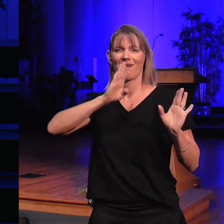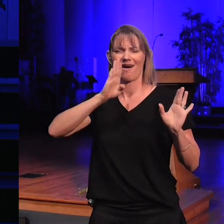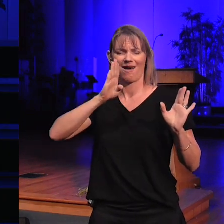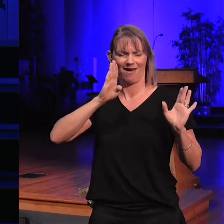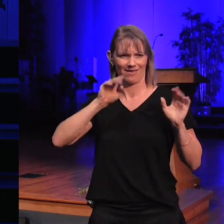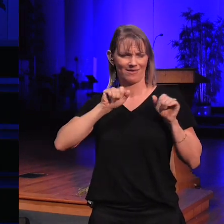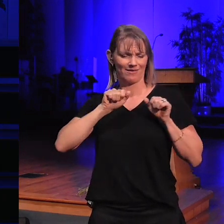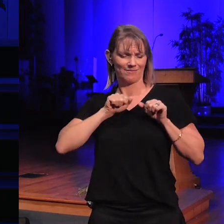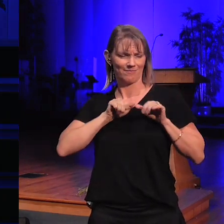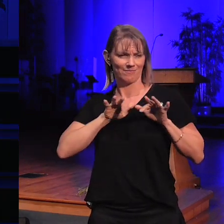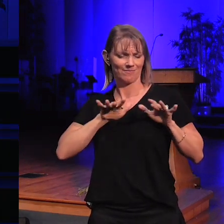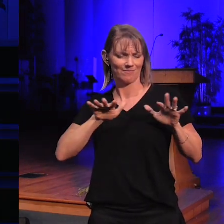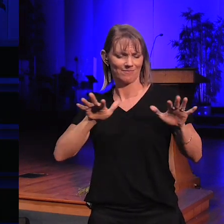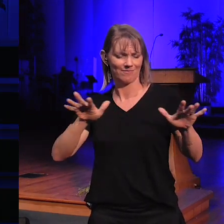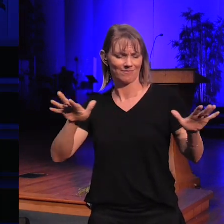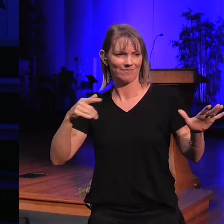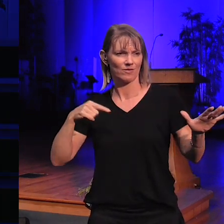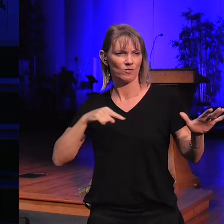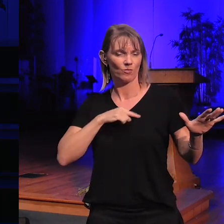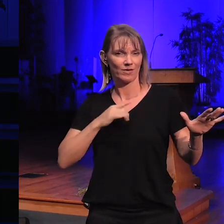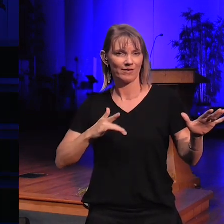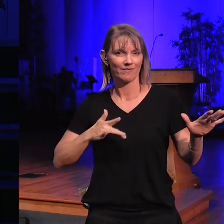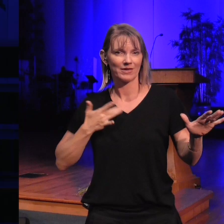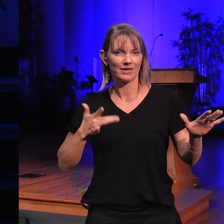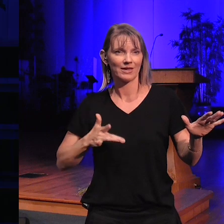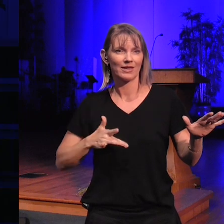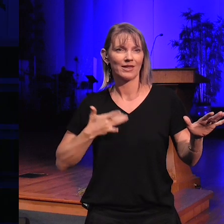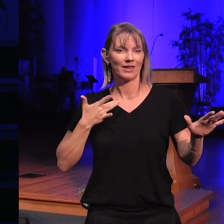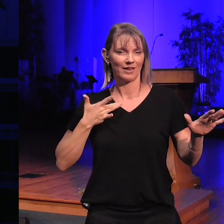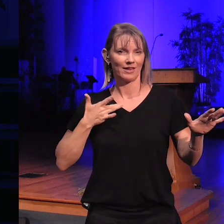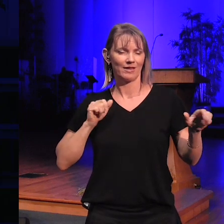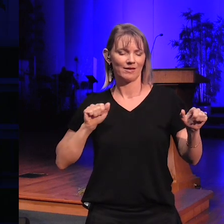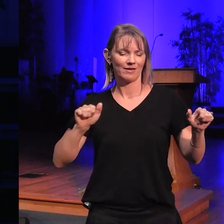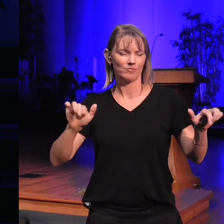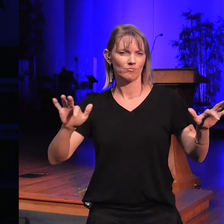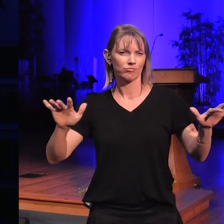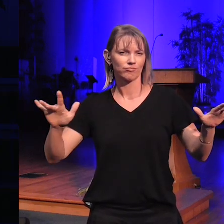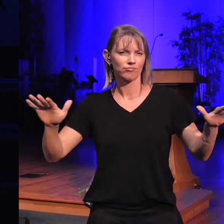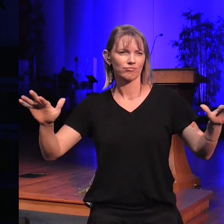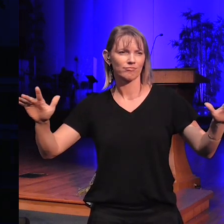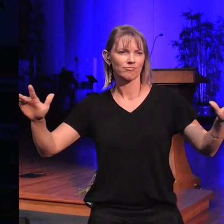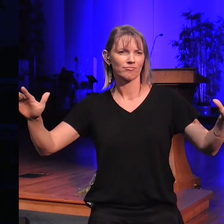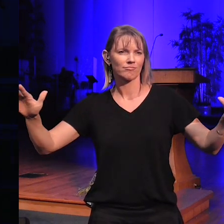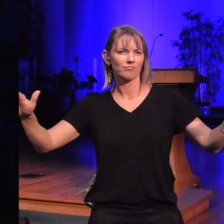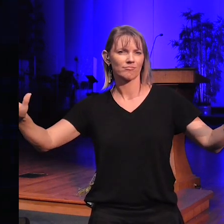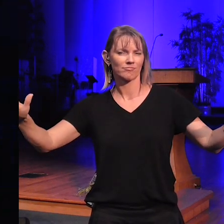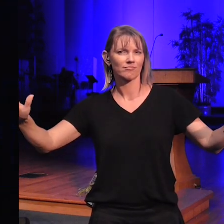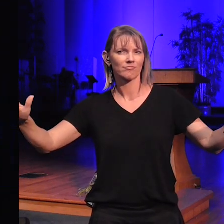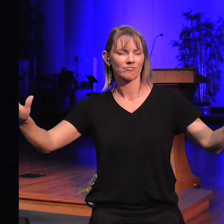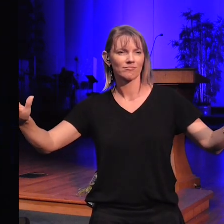just emanating from us and then moving out into the world of form.